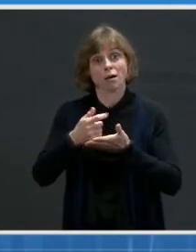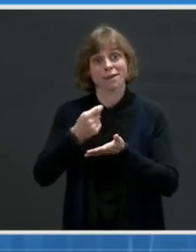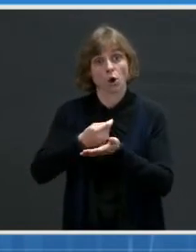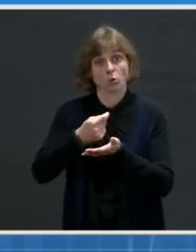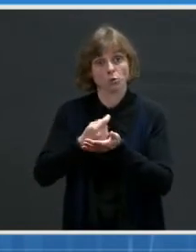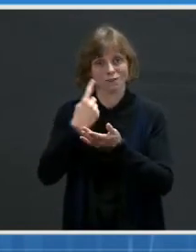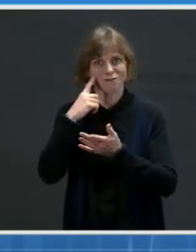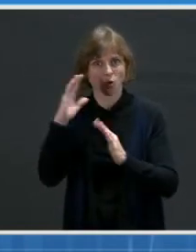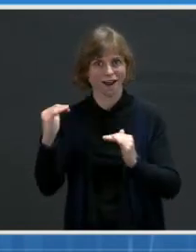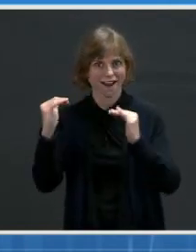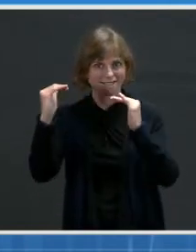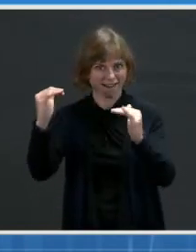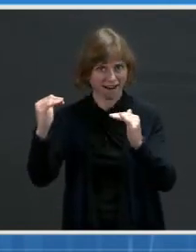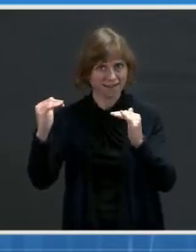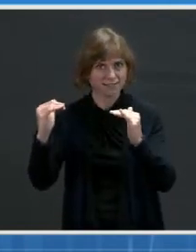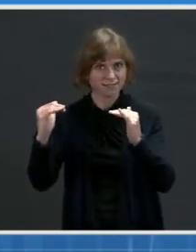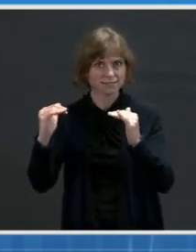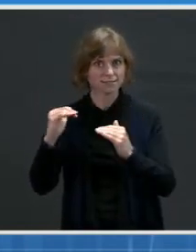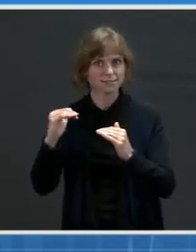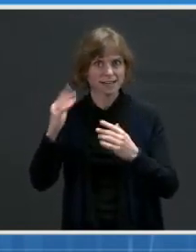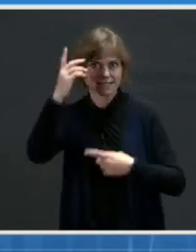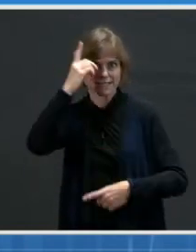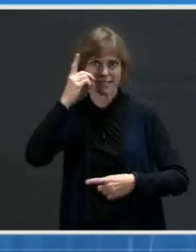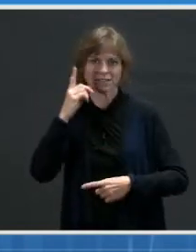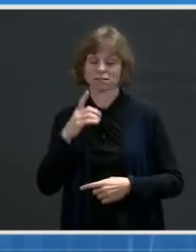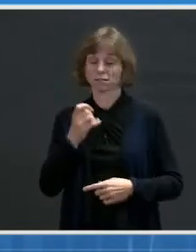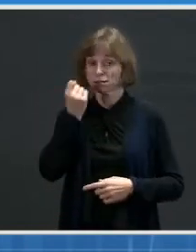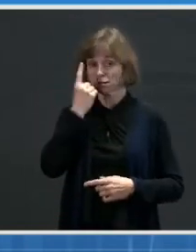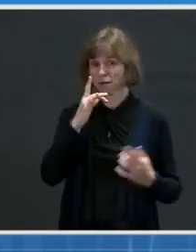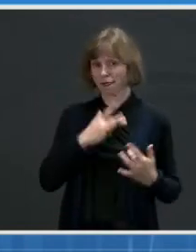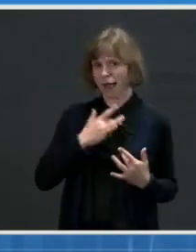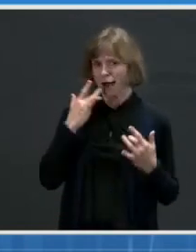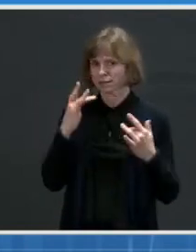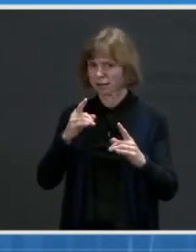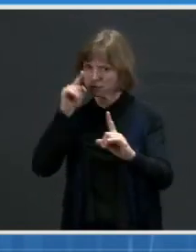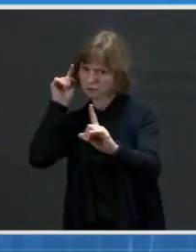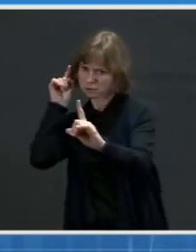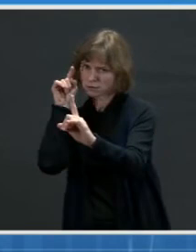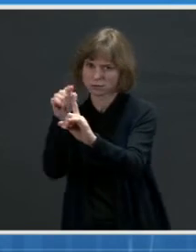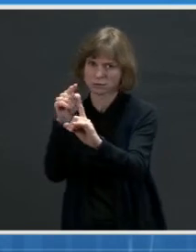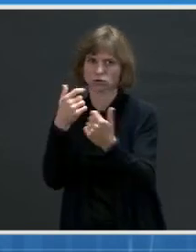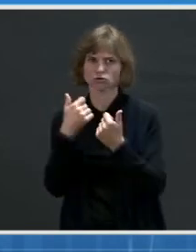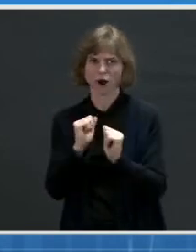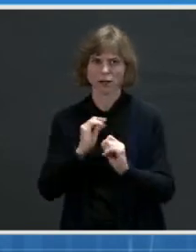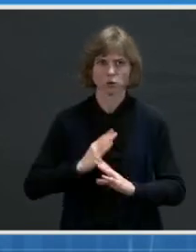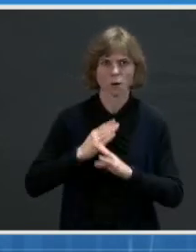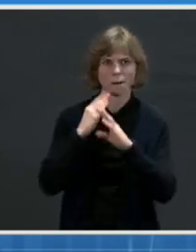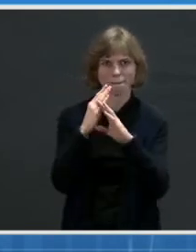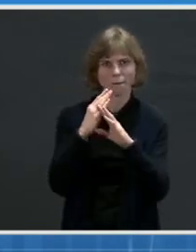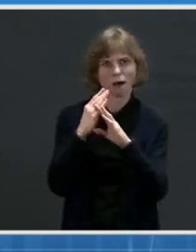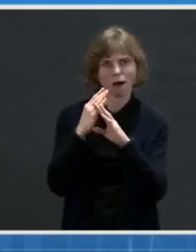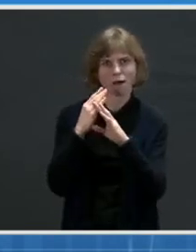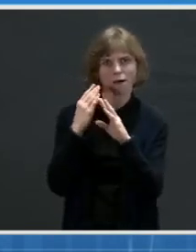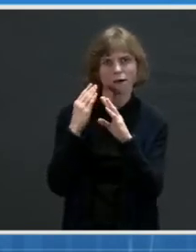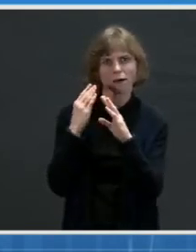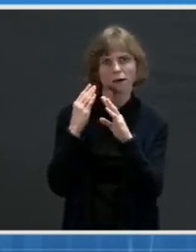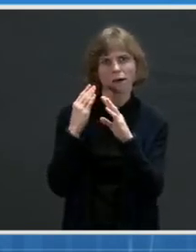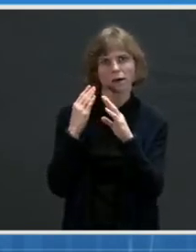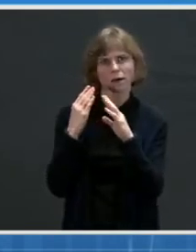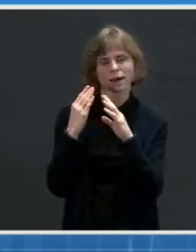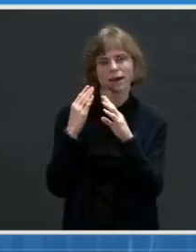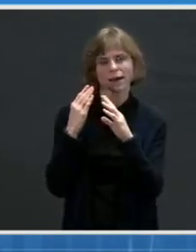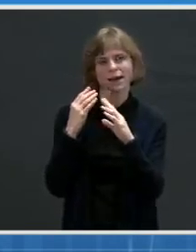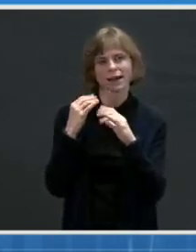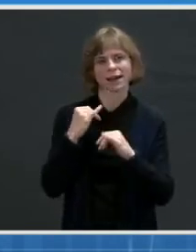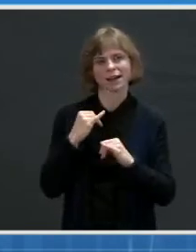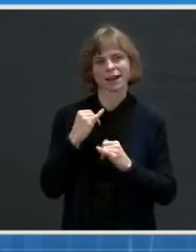mentioned, that is generally aimed at blocking an aberrant inflammatory or immunological